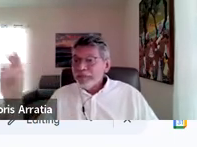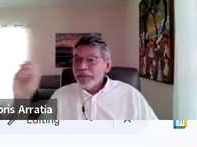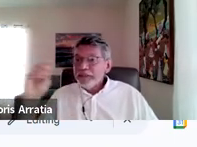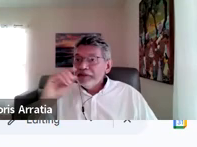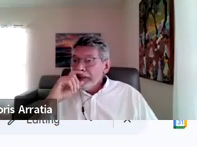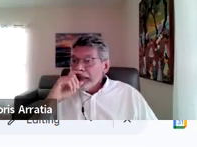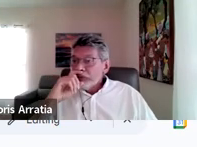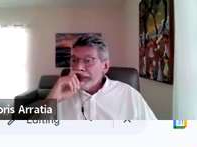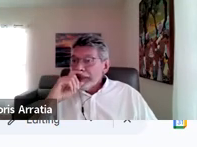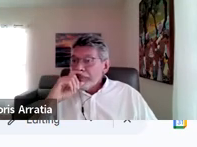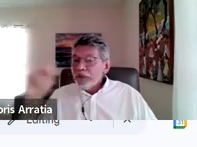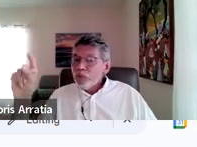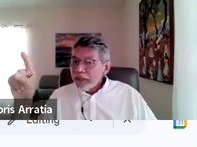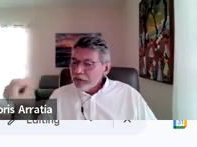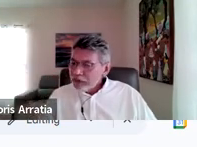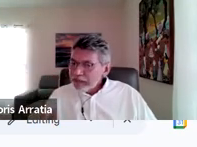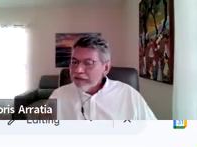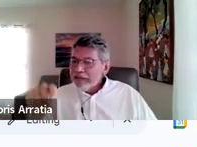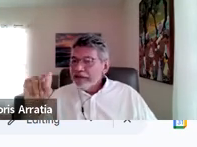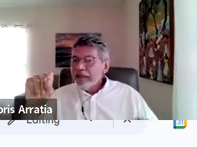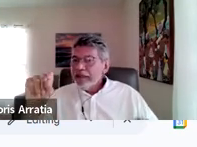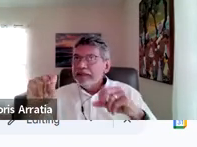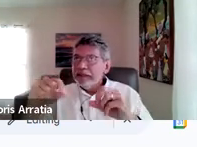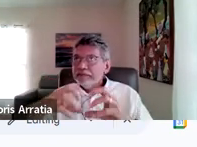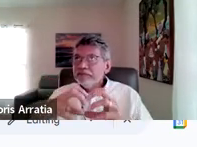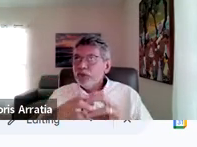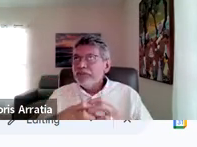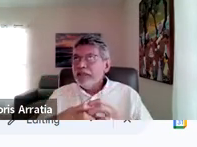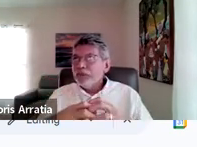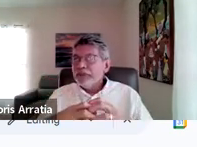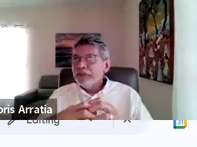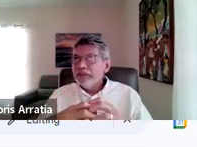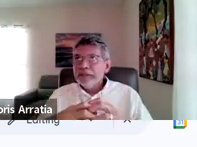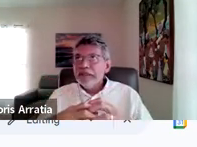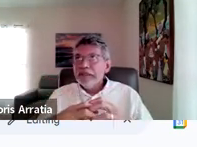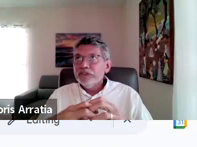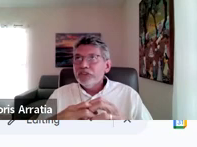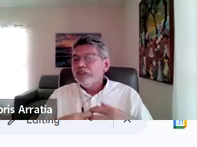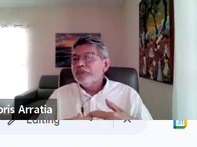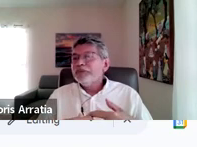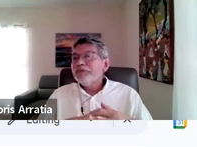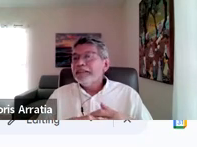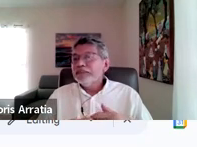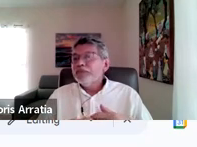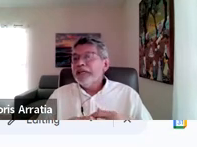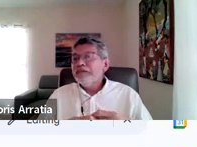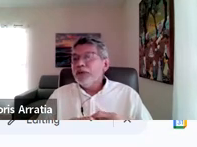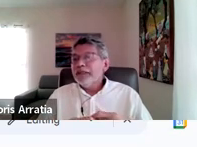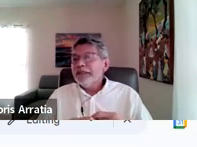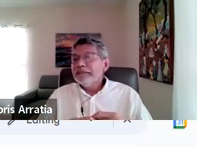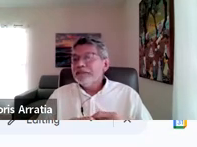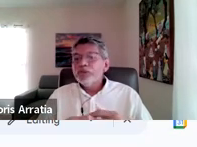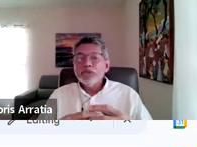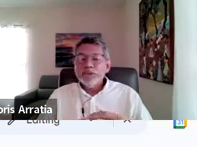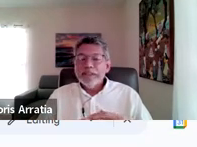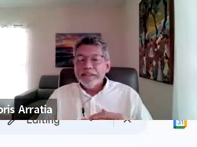that space right now. But where I was stopping here is, like, for example, there are shared service providers. We have one